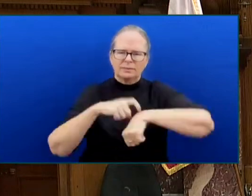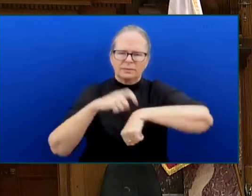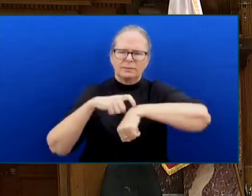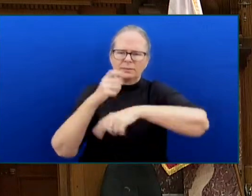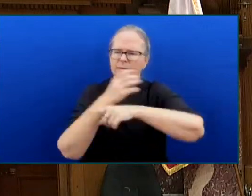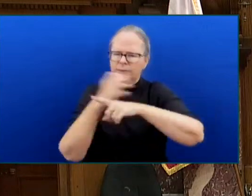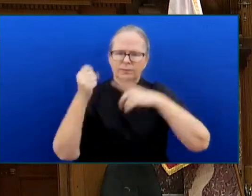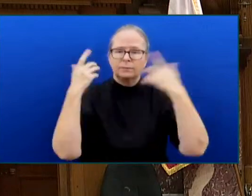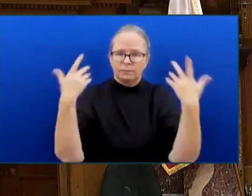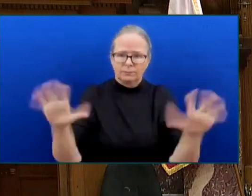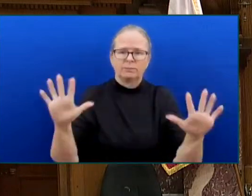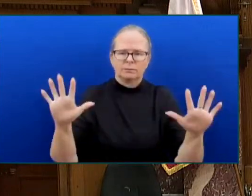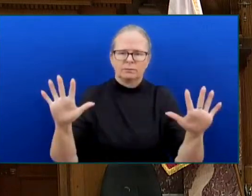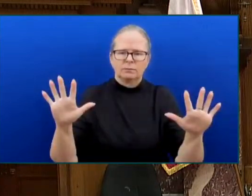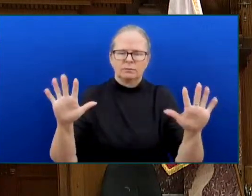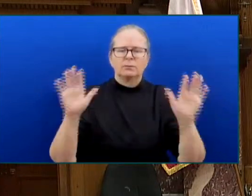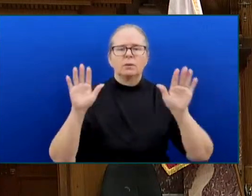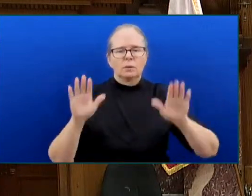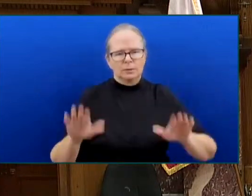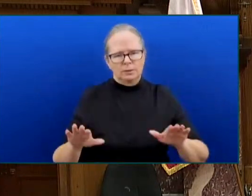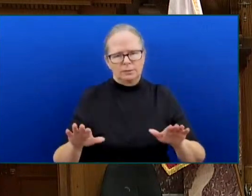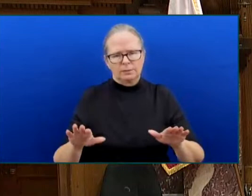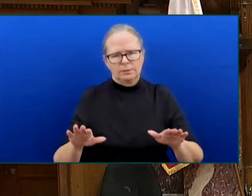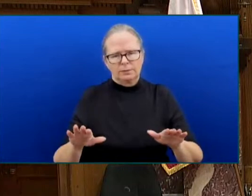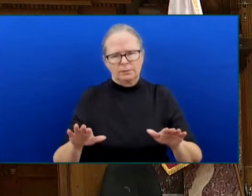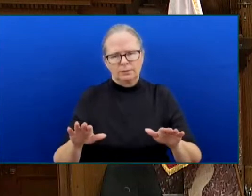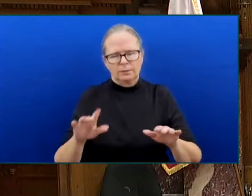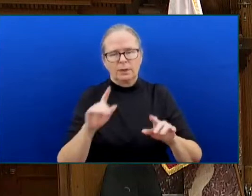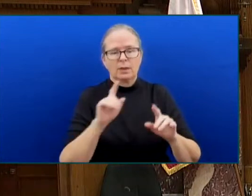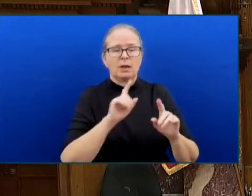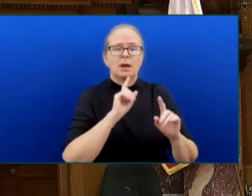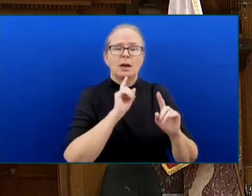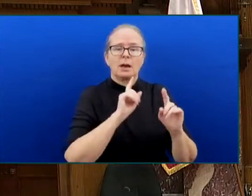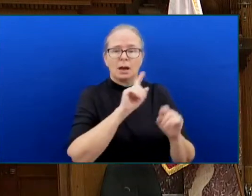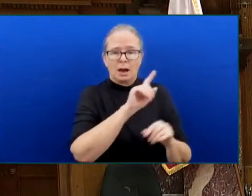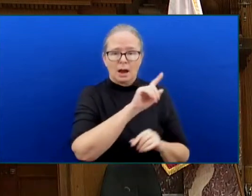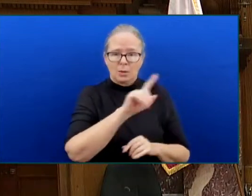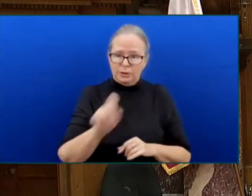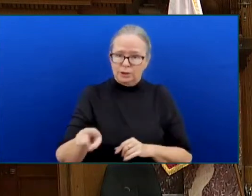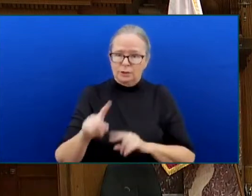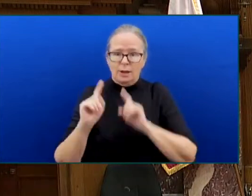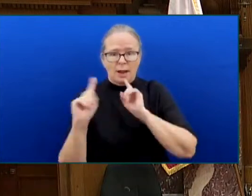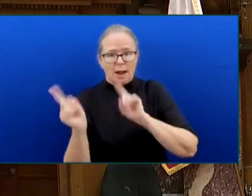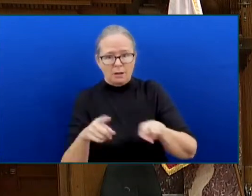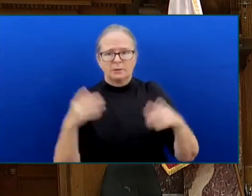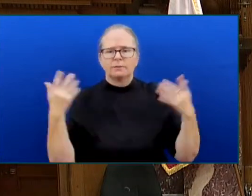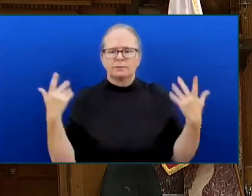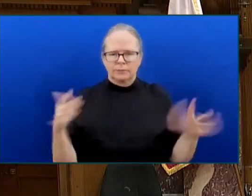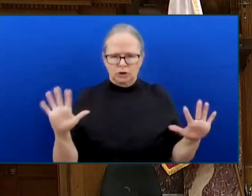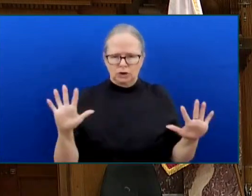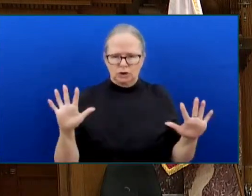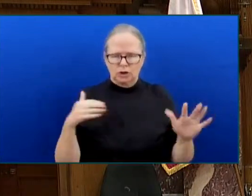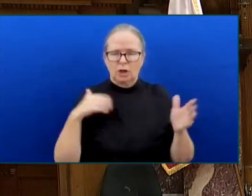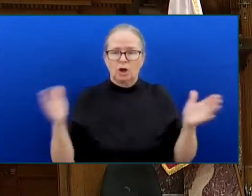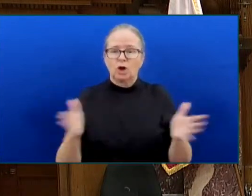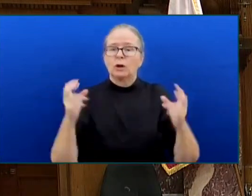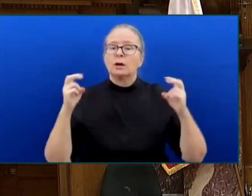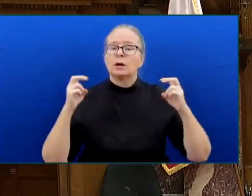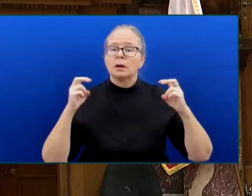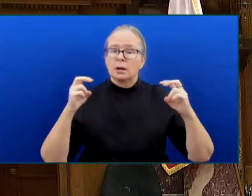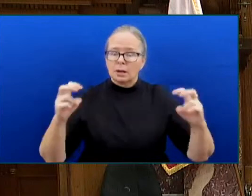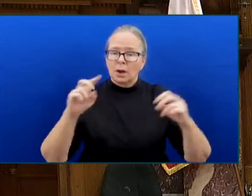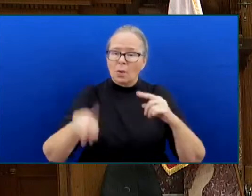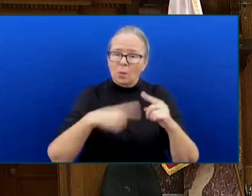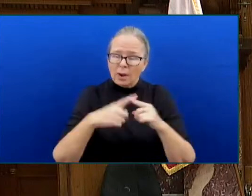question period is over. The chair would like to encourage all sides when they're asking a question or answering, be brief as much as you